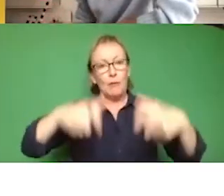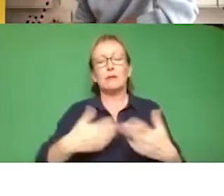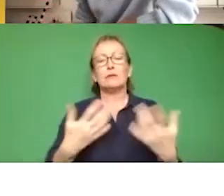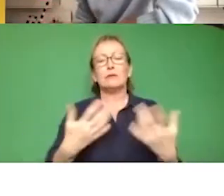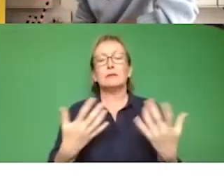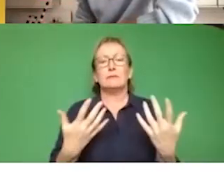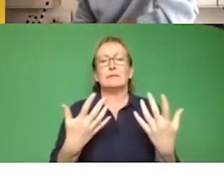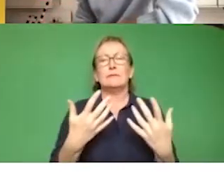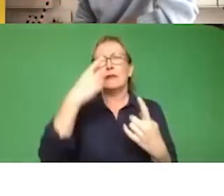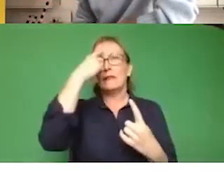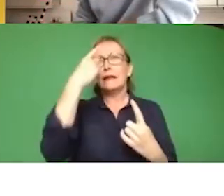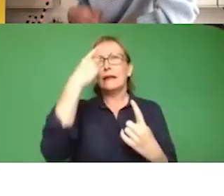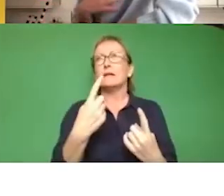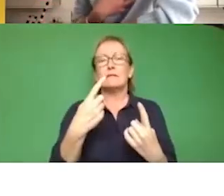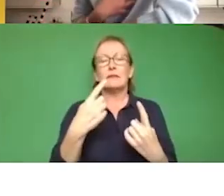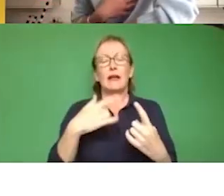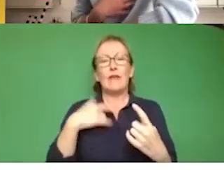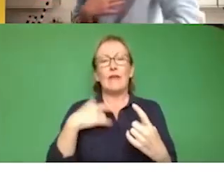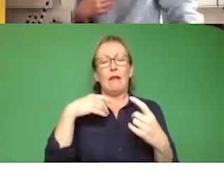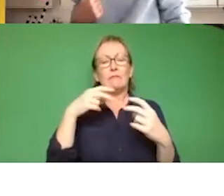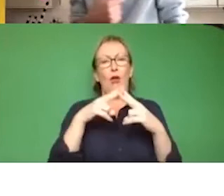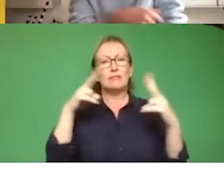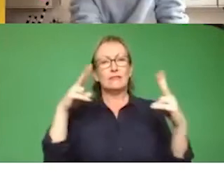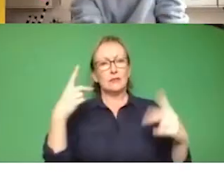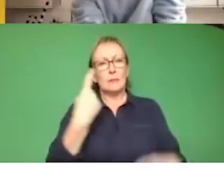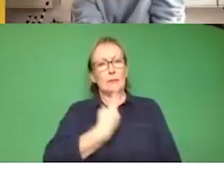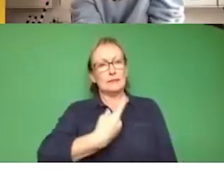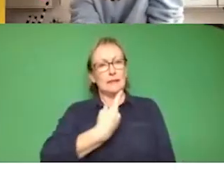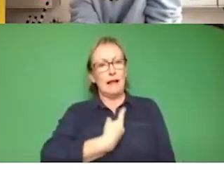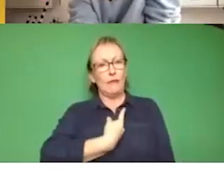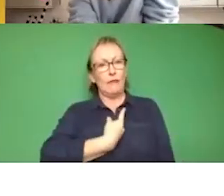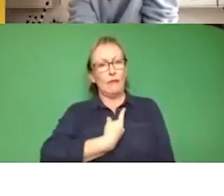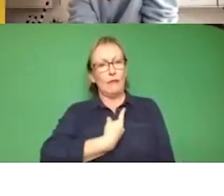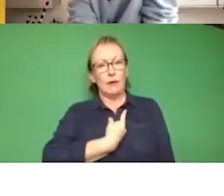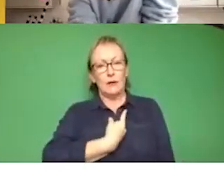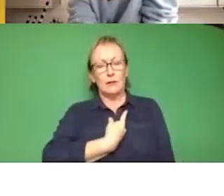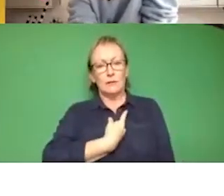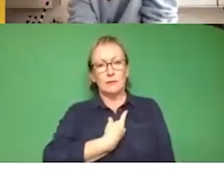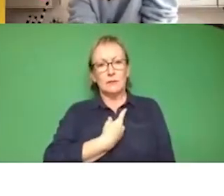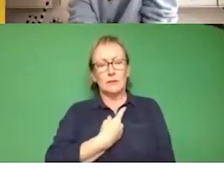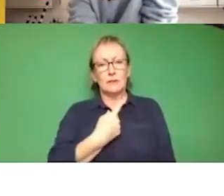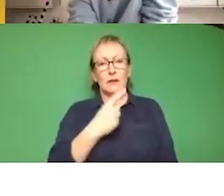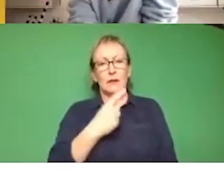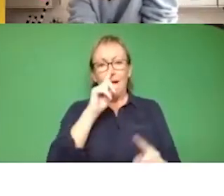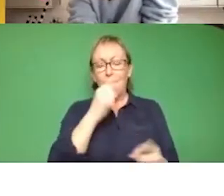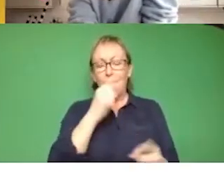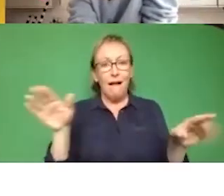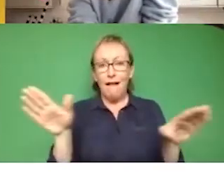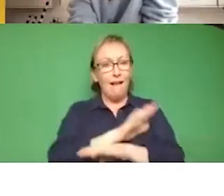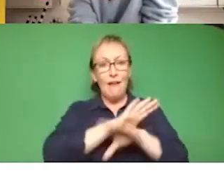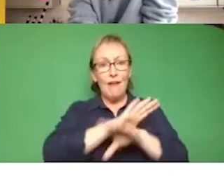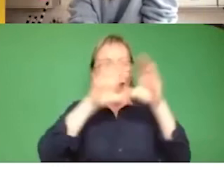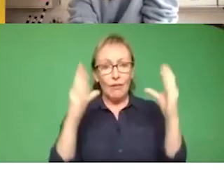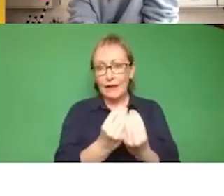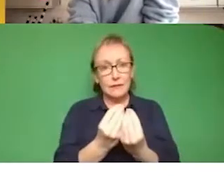think I lost touch of myself a bit, and you know, there's only so many things you can do and people you